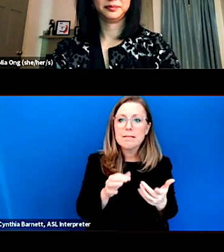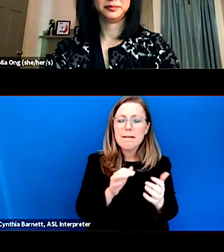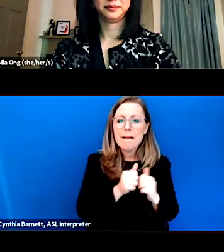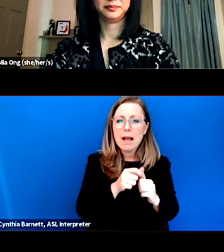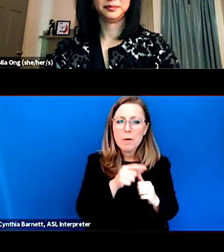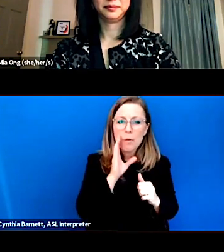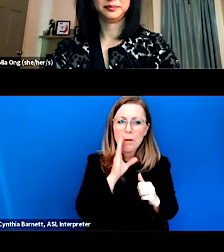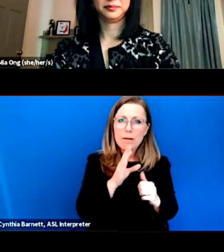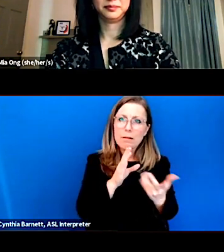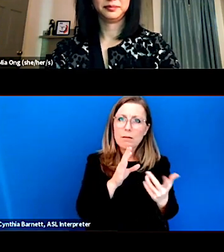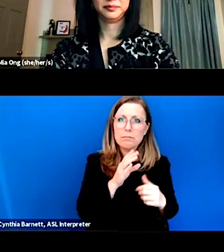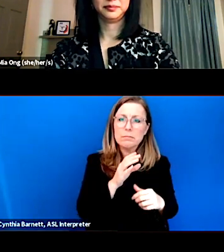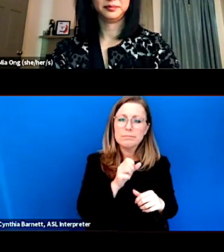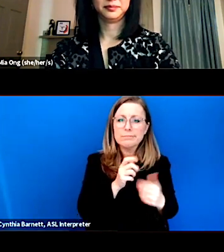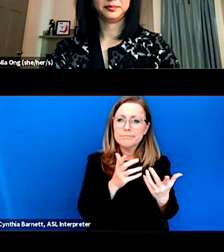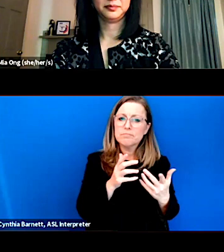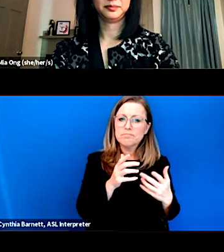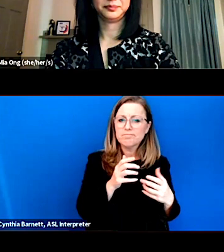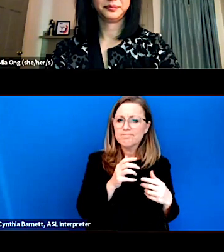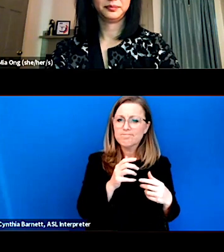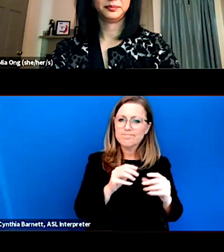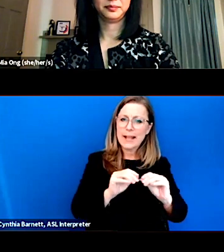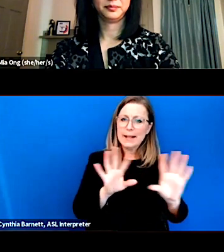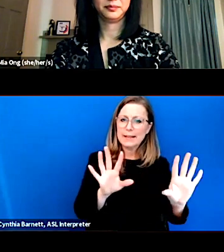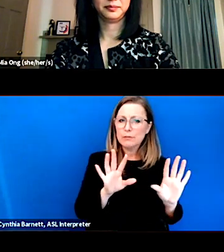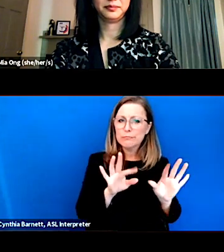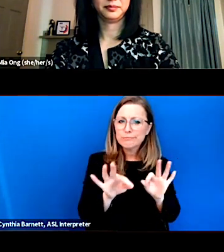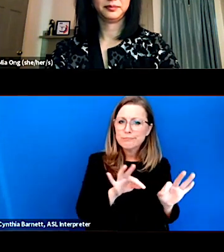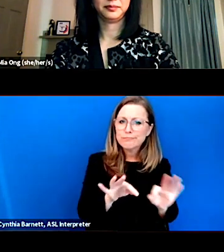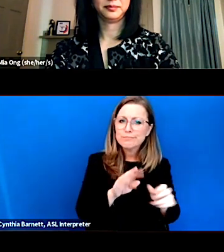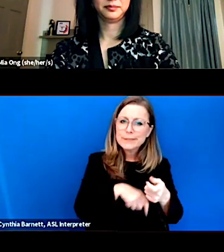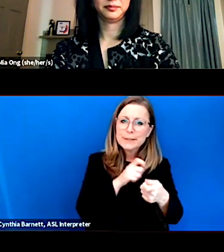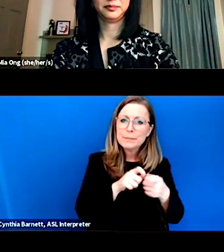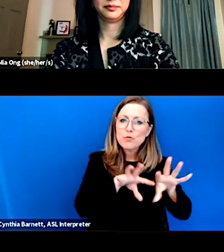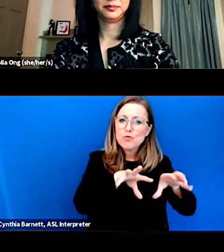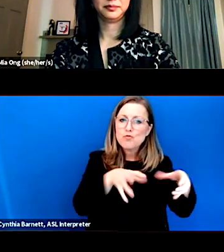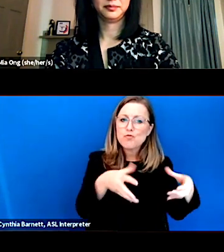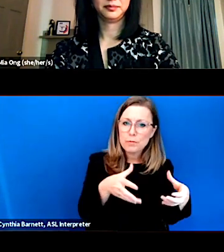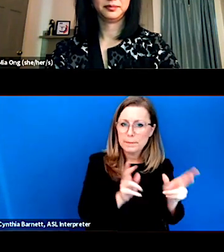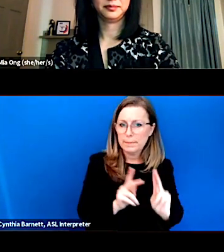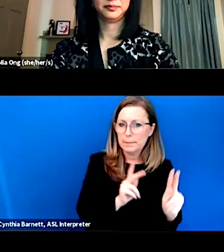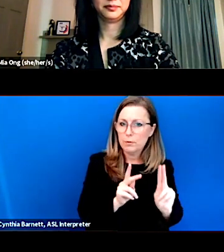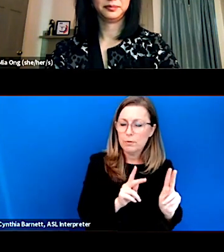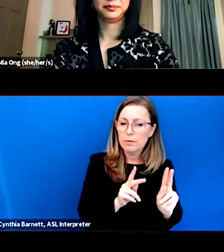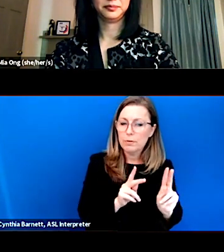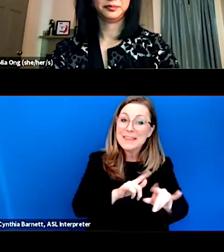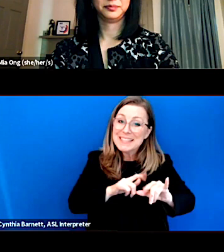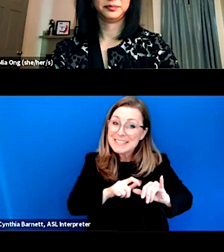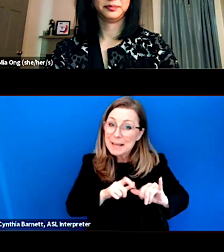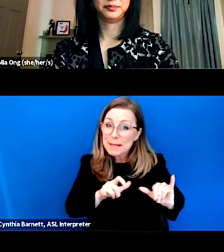have specific examples from particular individuals that